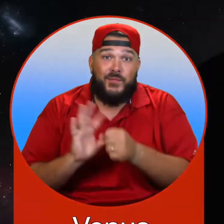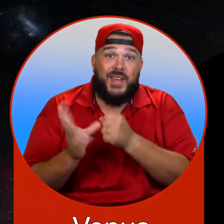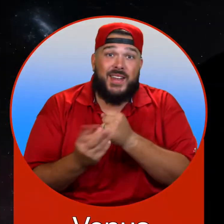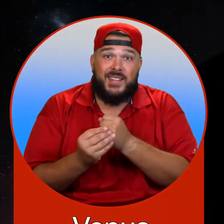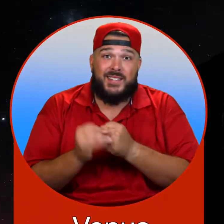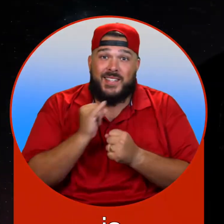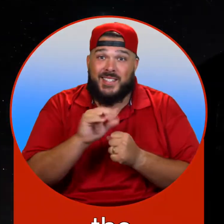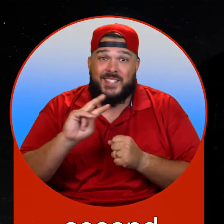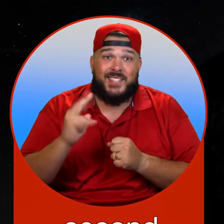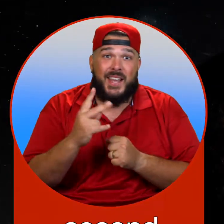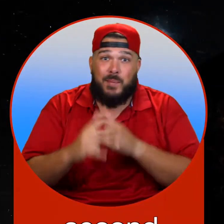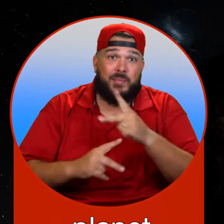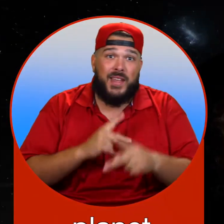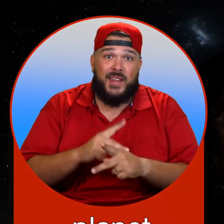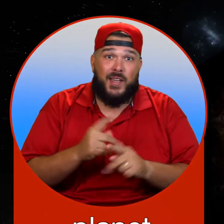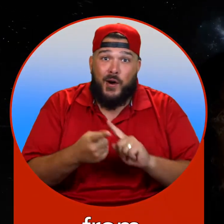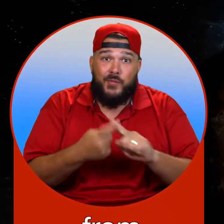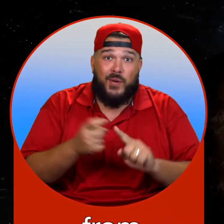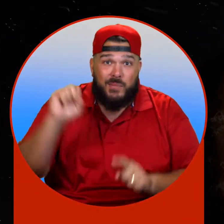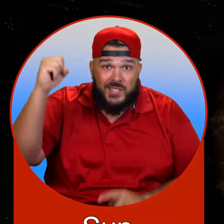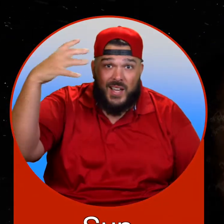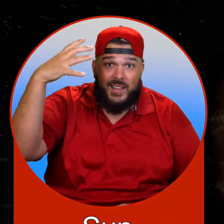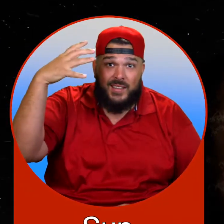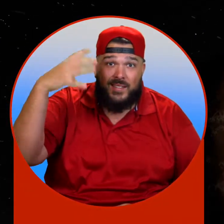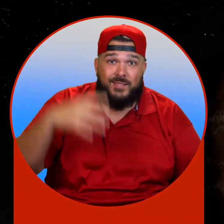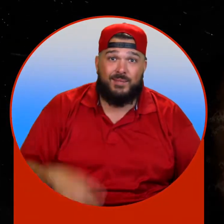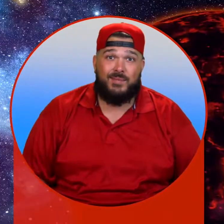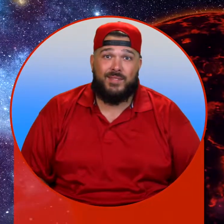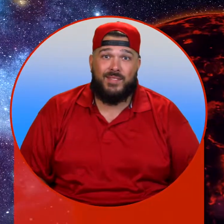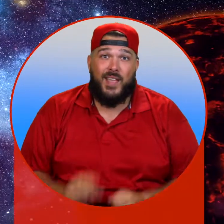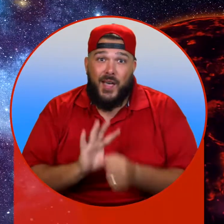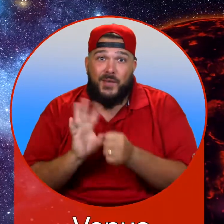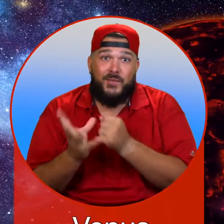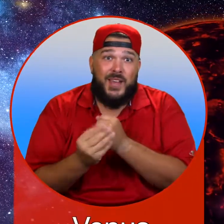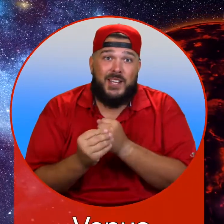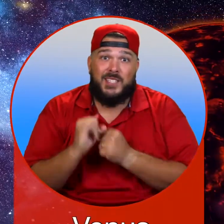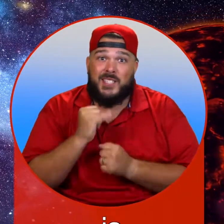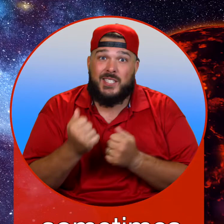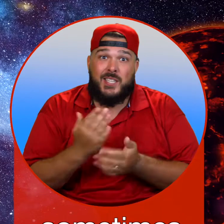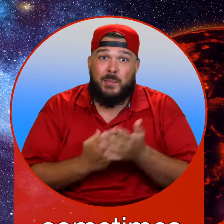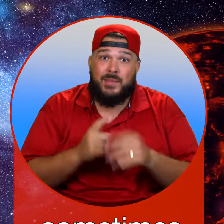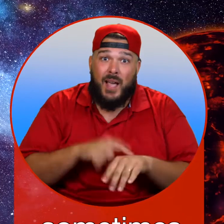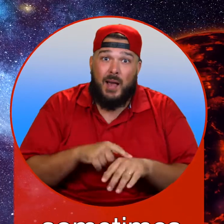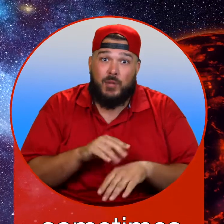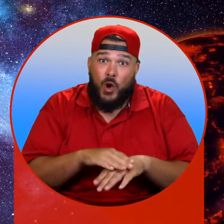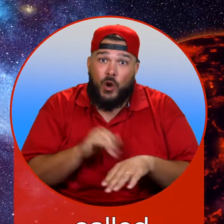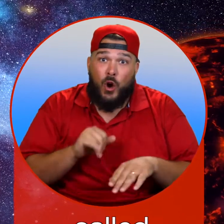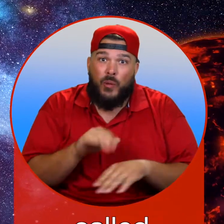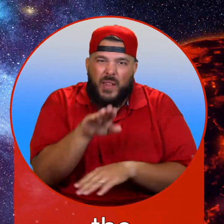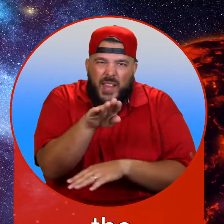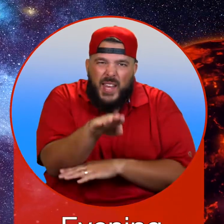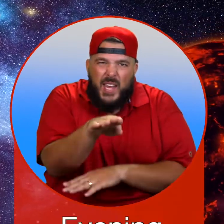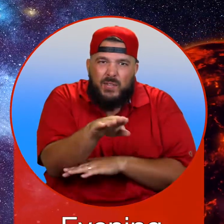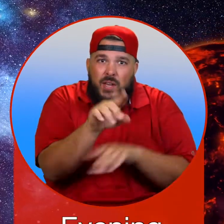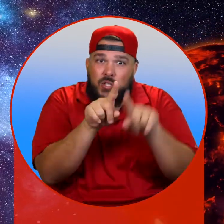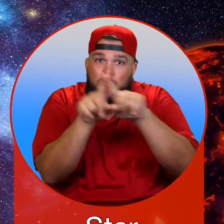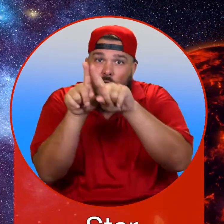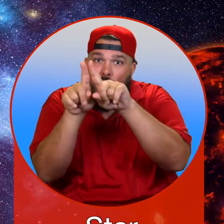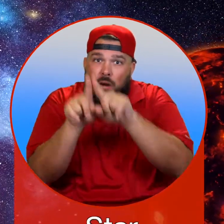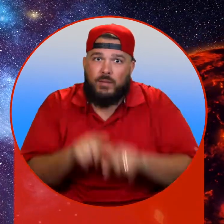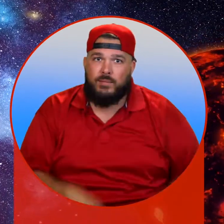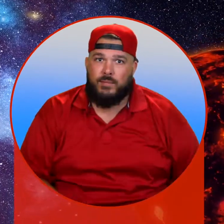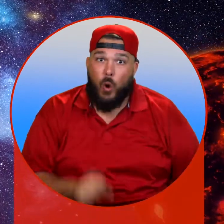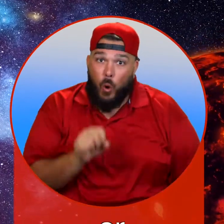Venus is the second planet from the Sun Venus is sometimes called the evening